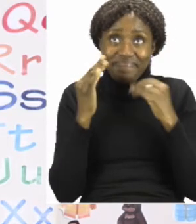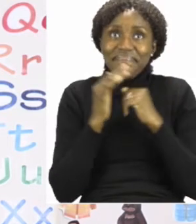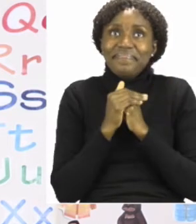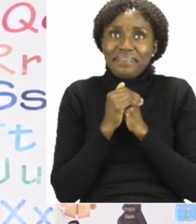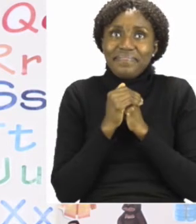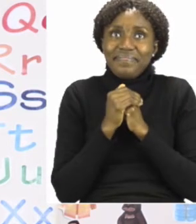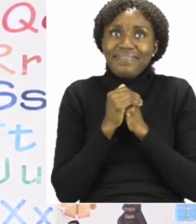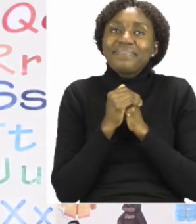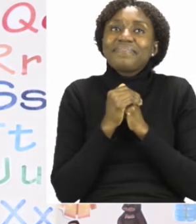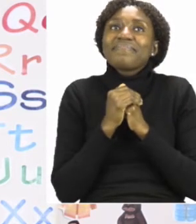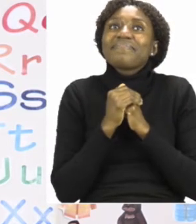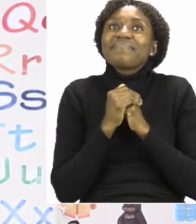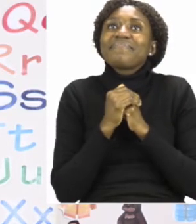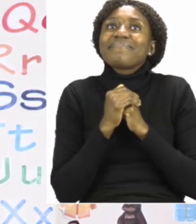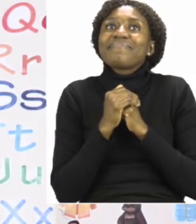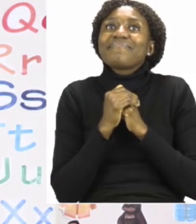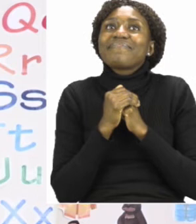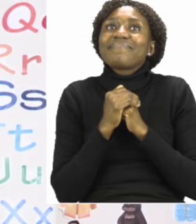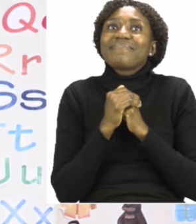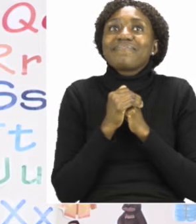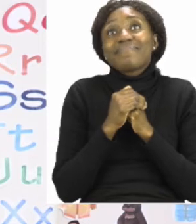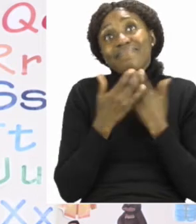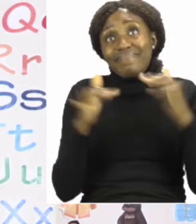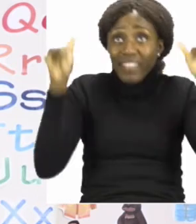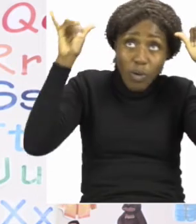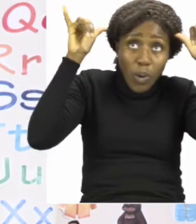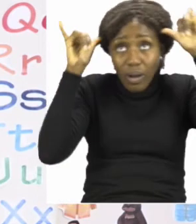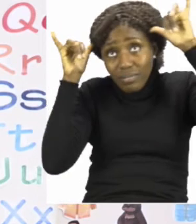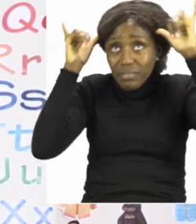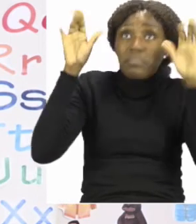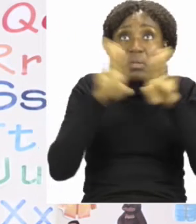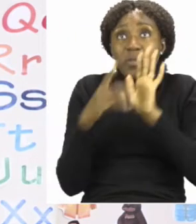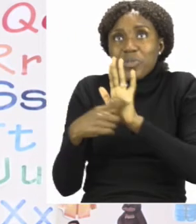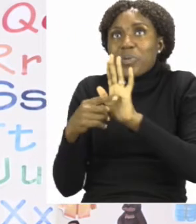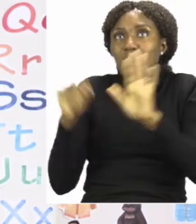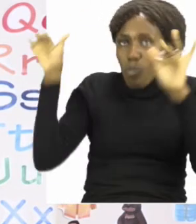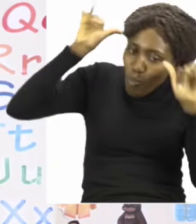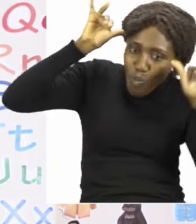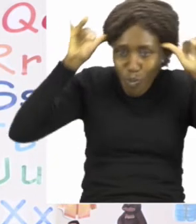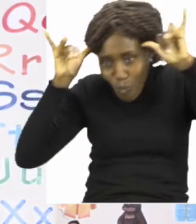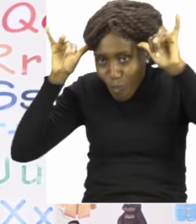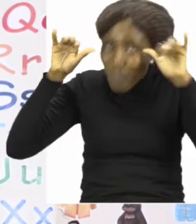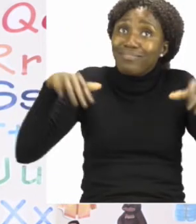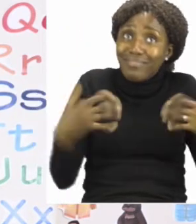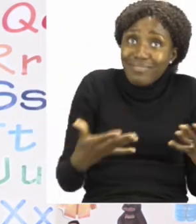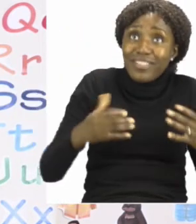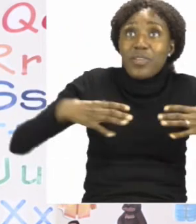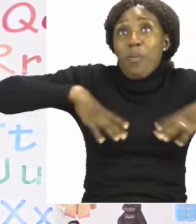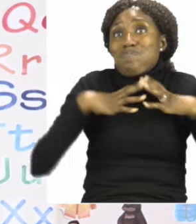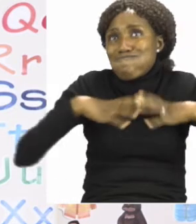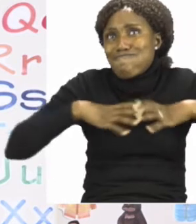You can even do the actions as well. We can have a cow, maybe. Then we can have our